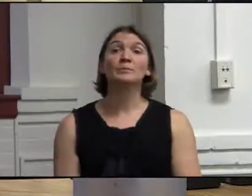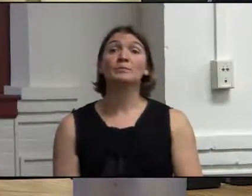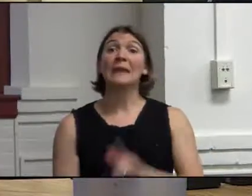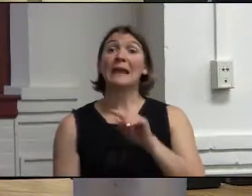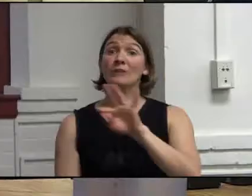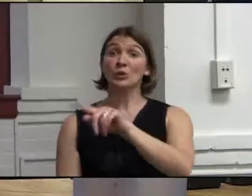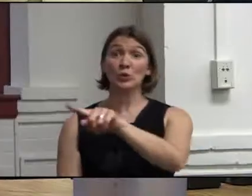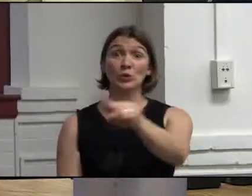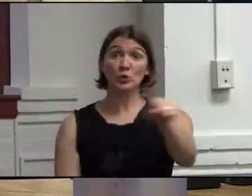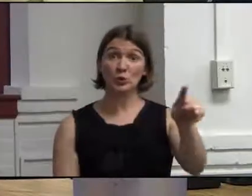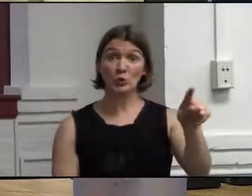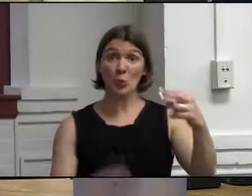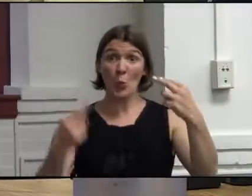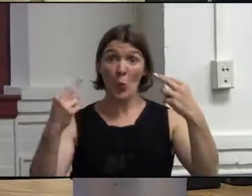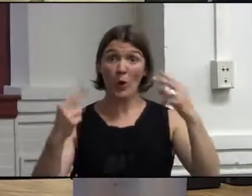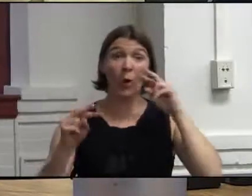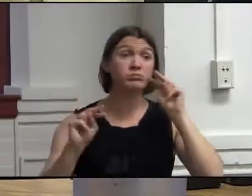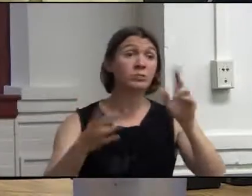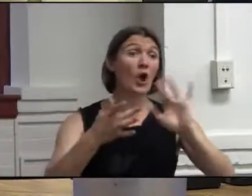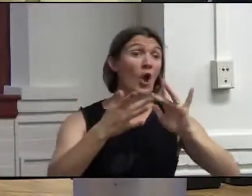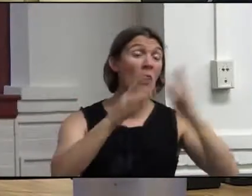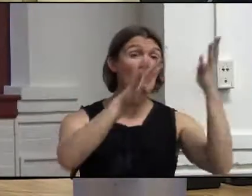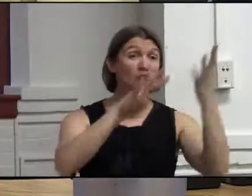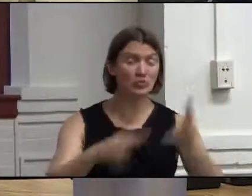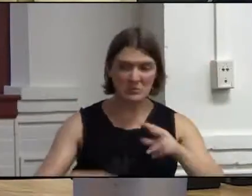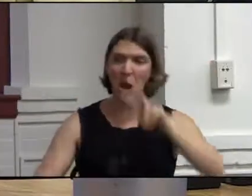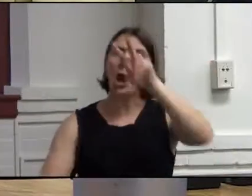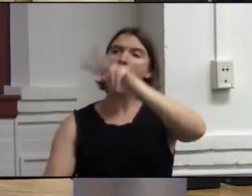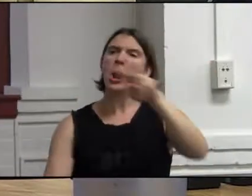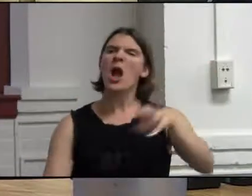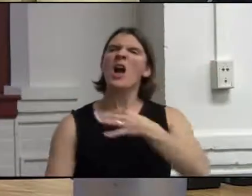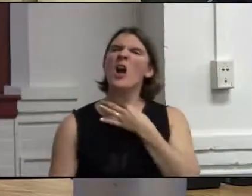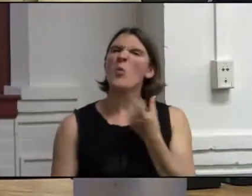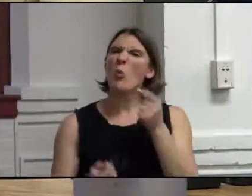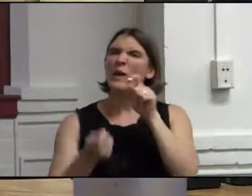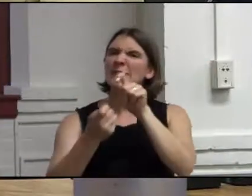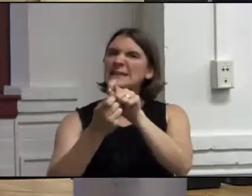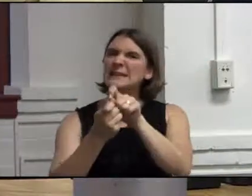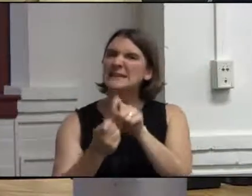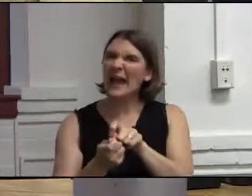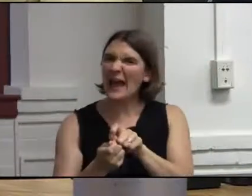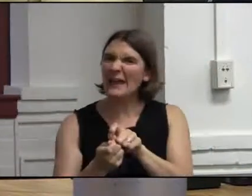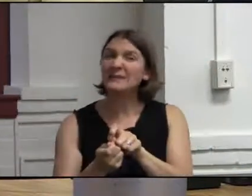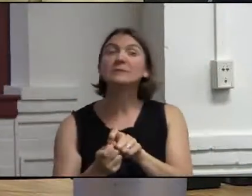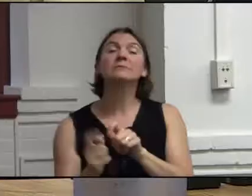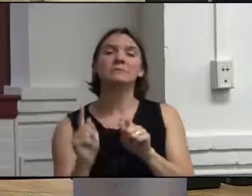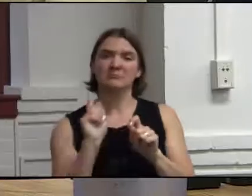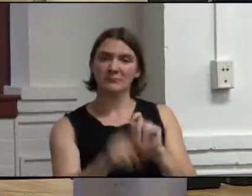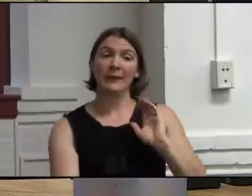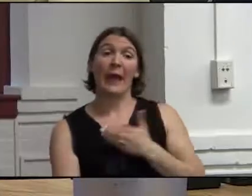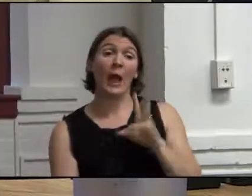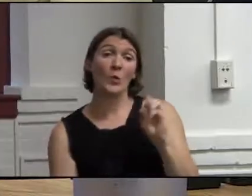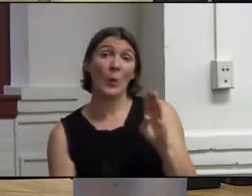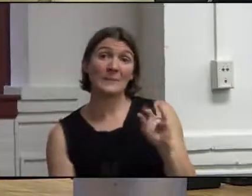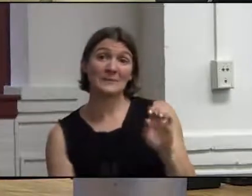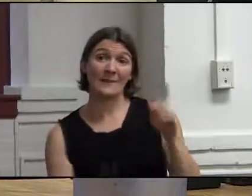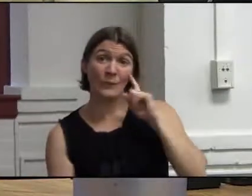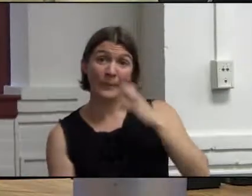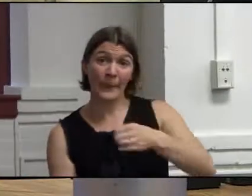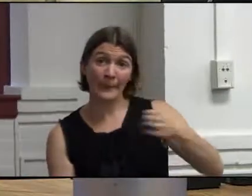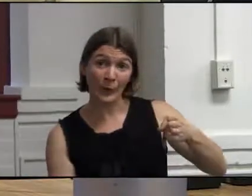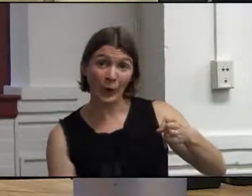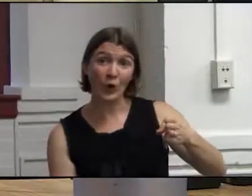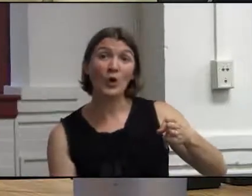people in the community who may be watching or may see this later and are interested in looking at the details, if you look at the town's website for the